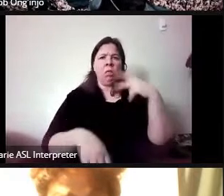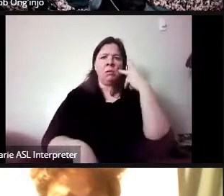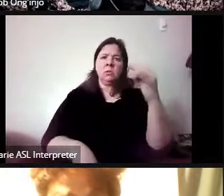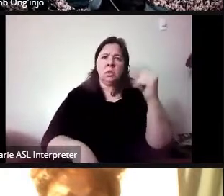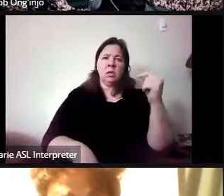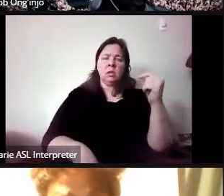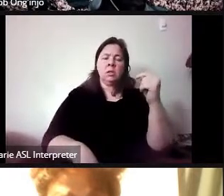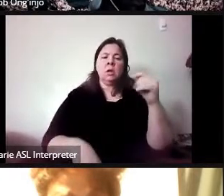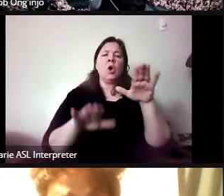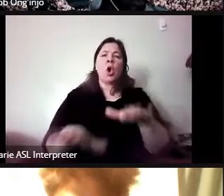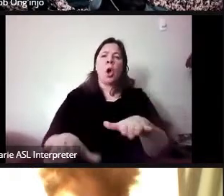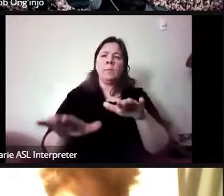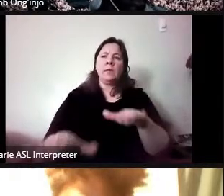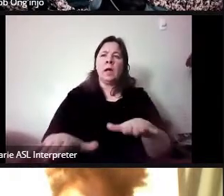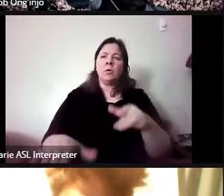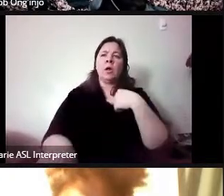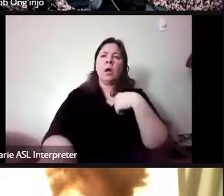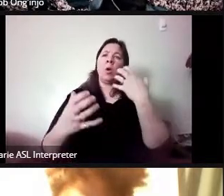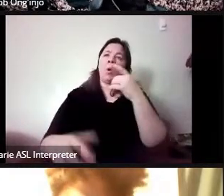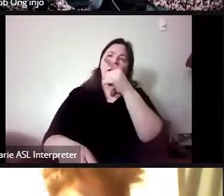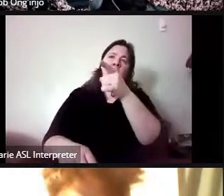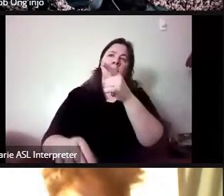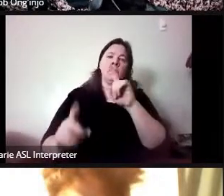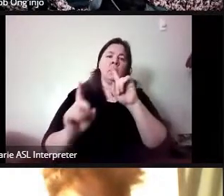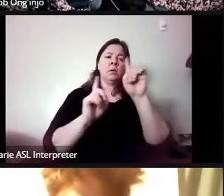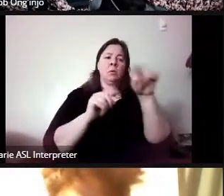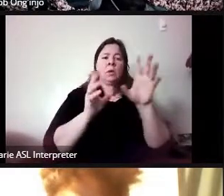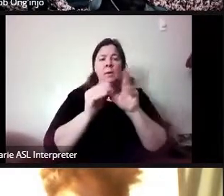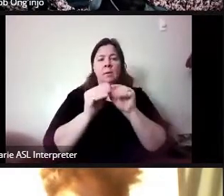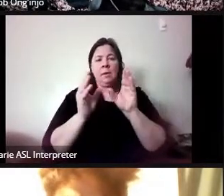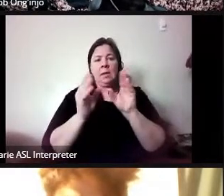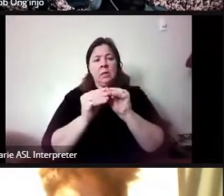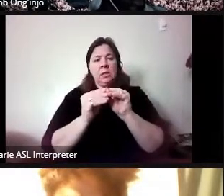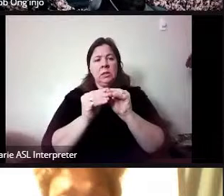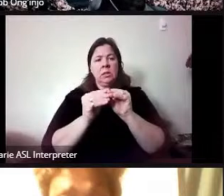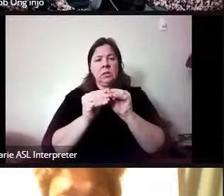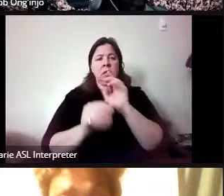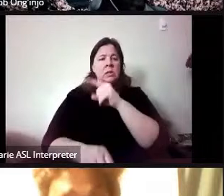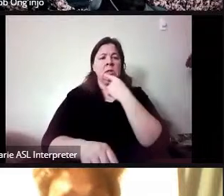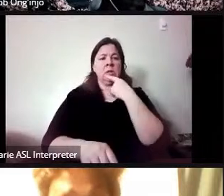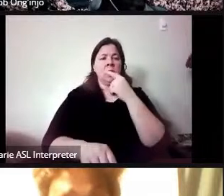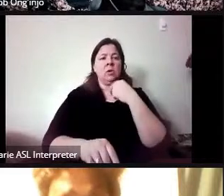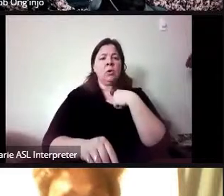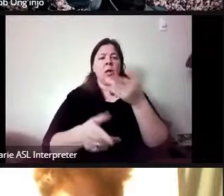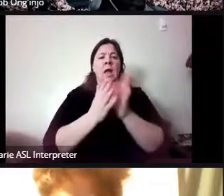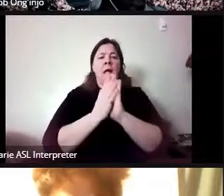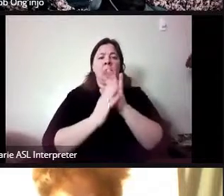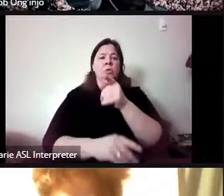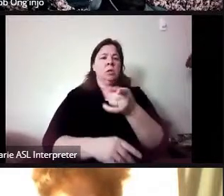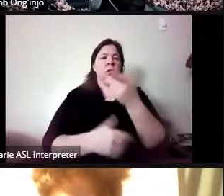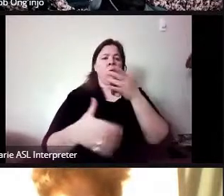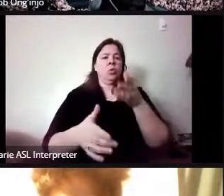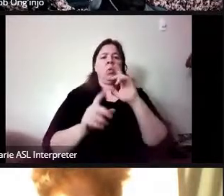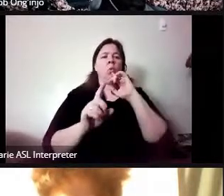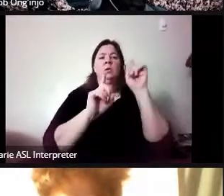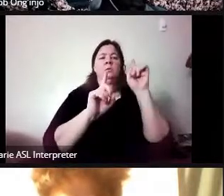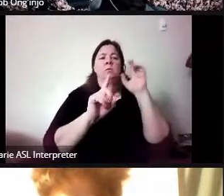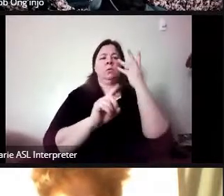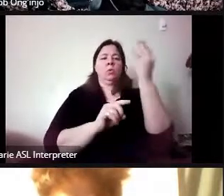him to just calm down. And I wanted him to attend this meeting. He said I should come and ask you guys. He doesn't want to attend.